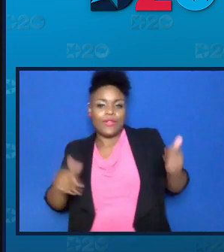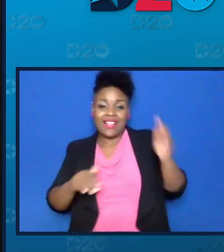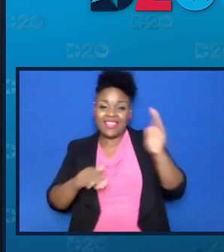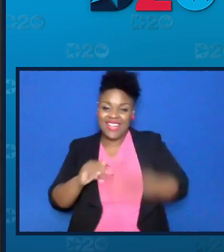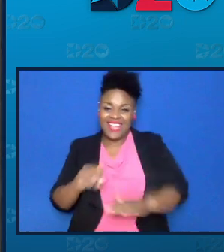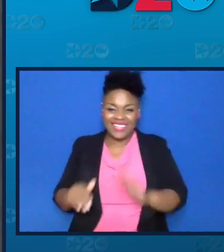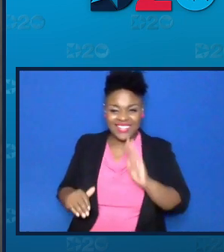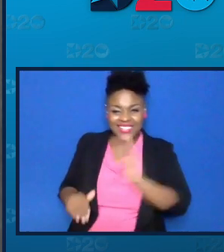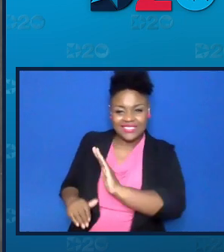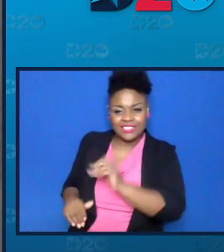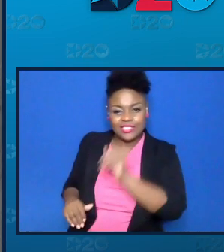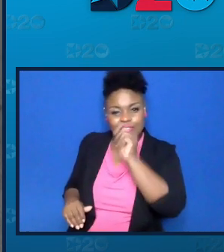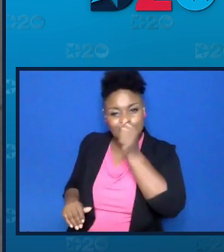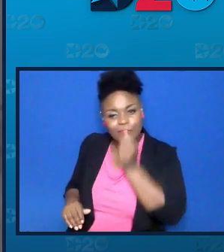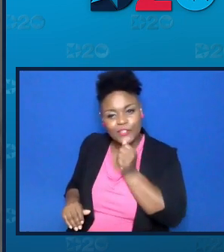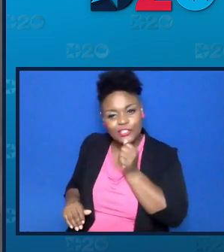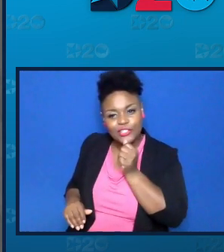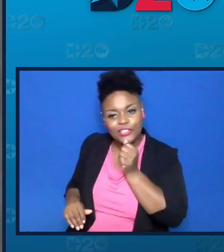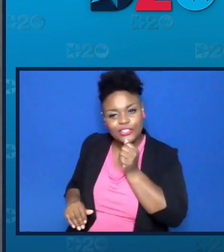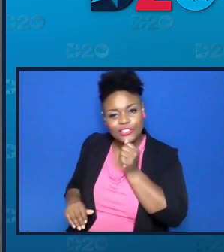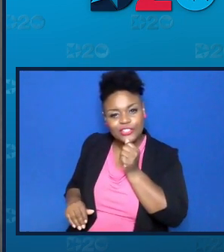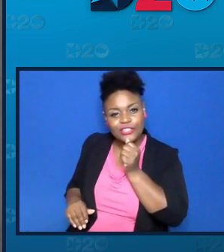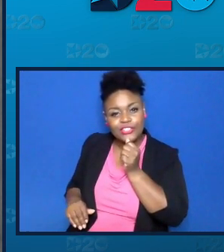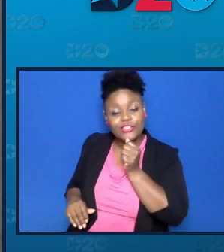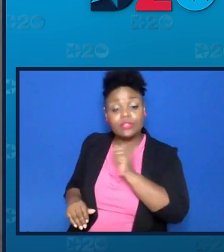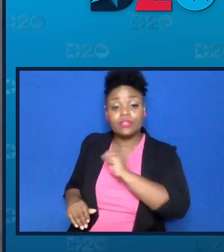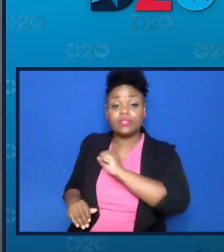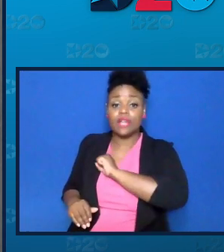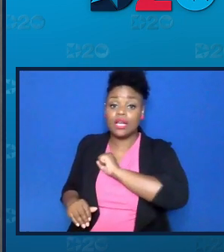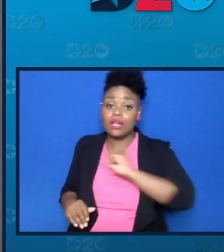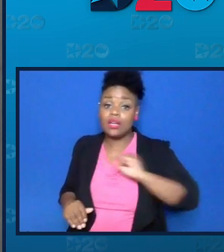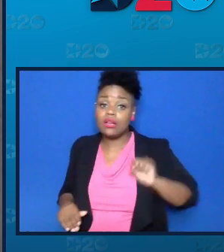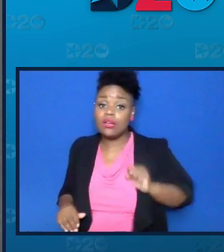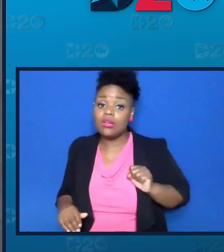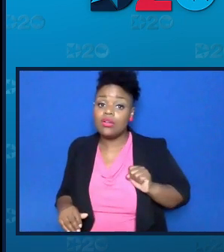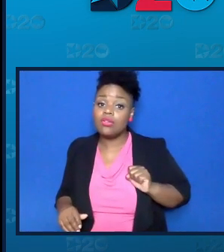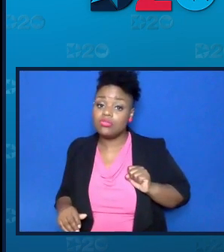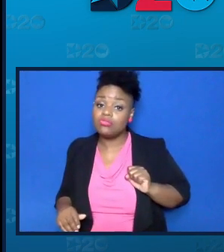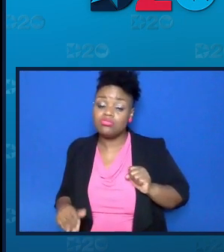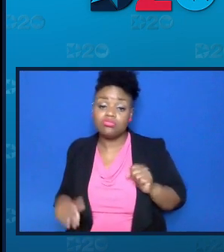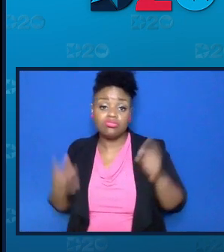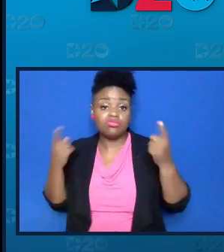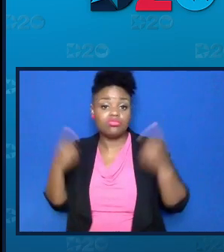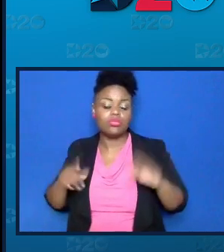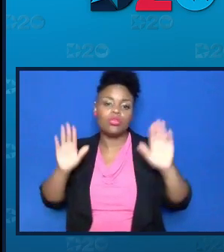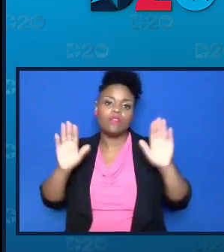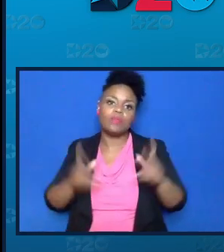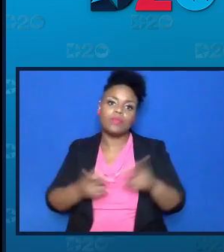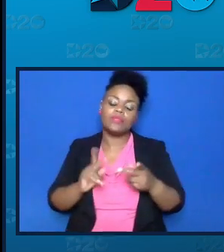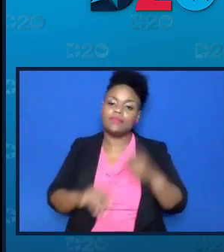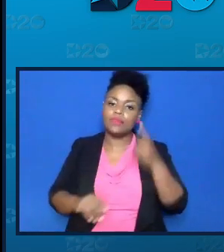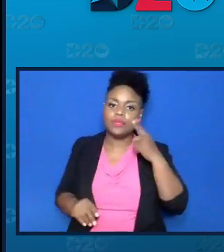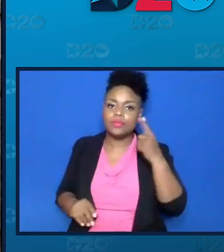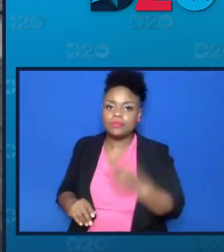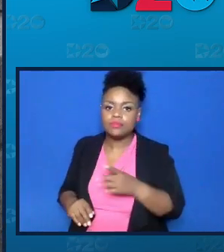The Senate turned out to be a wonderful place for him. He had a real gift for bringing people